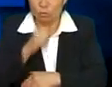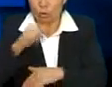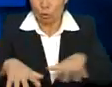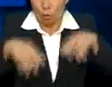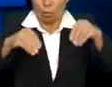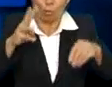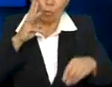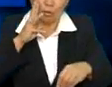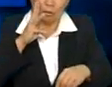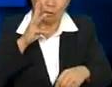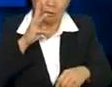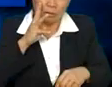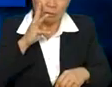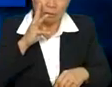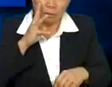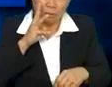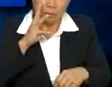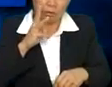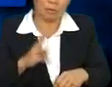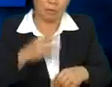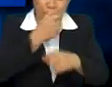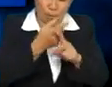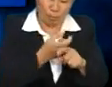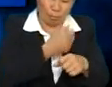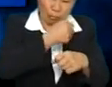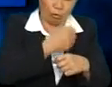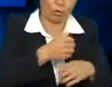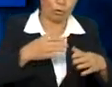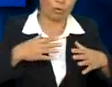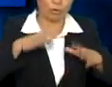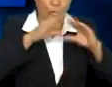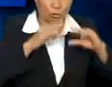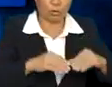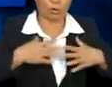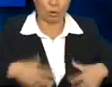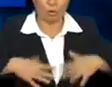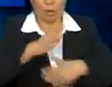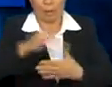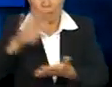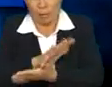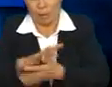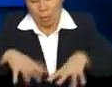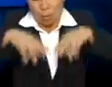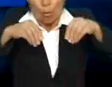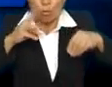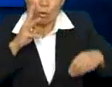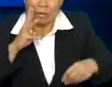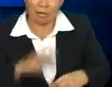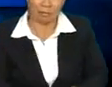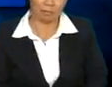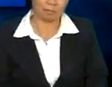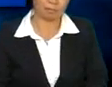objects do not absorb. Objects that are made of cotton, cloth and paper absorb the water.